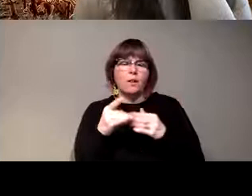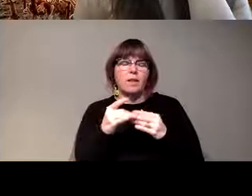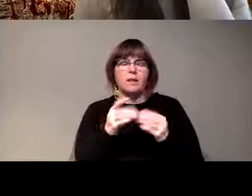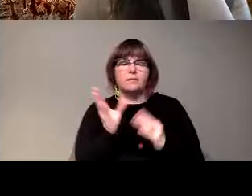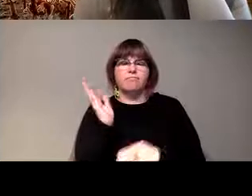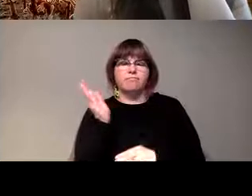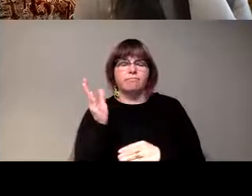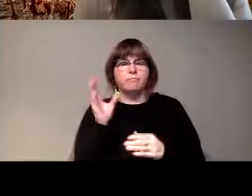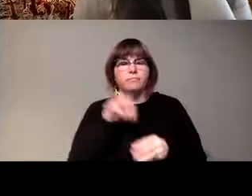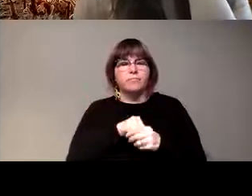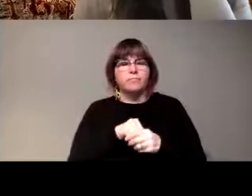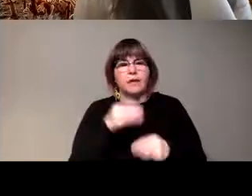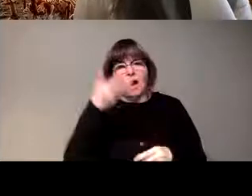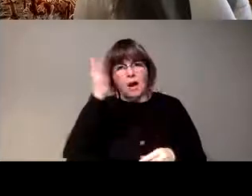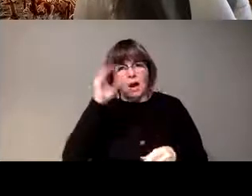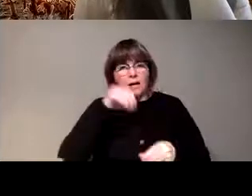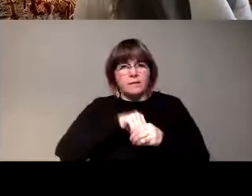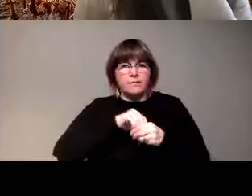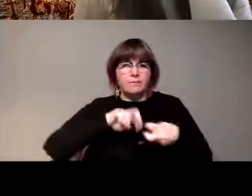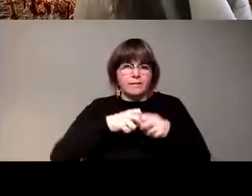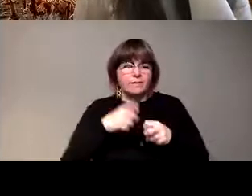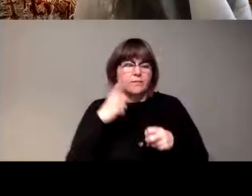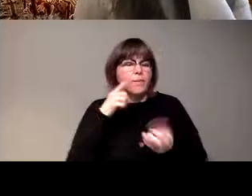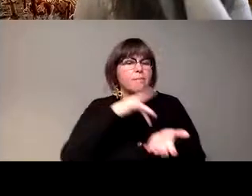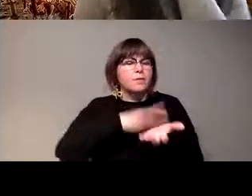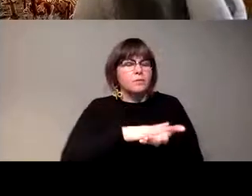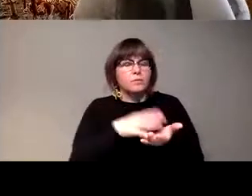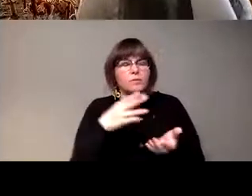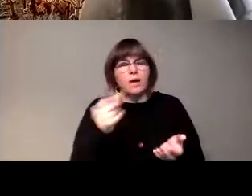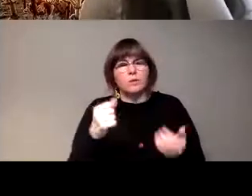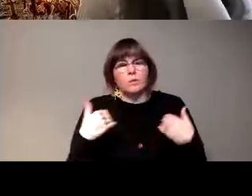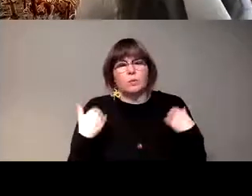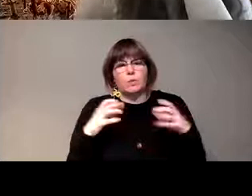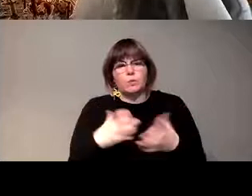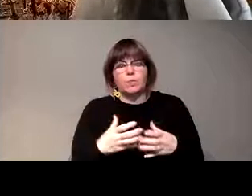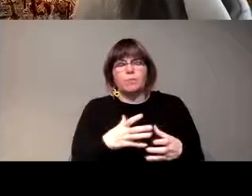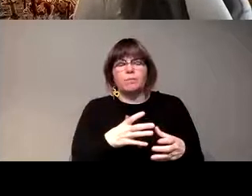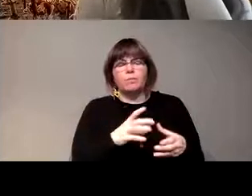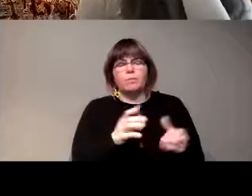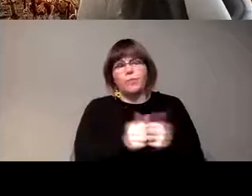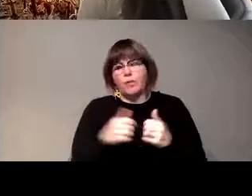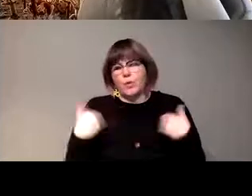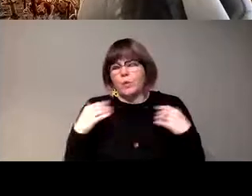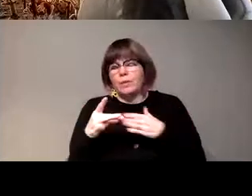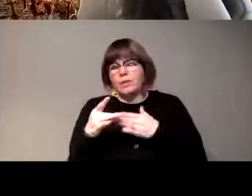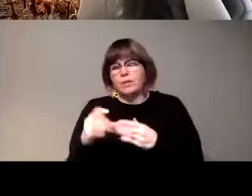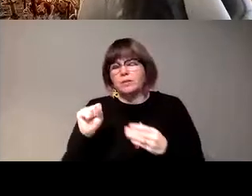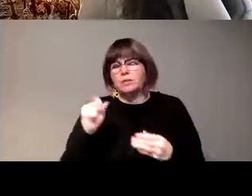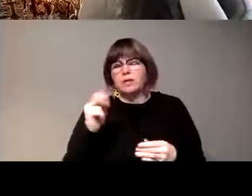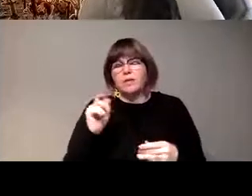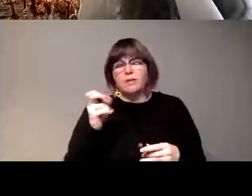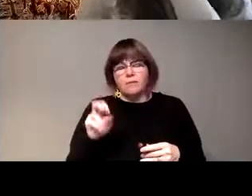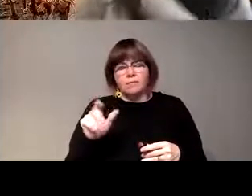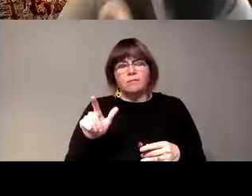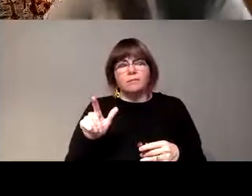entitled God and Physics for middle and high school youth groups, along with the youth leader at Sunnyvale Presbyterian